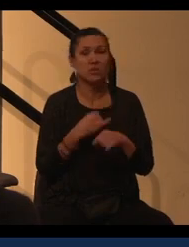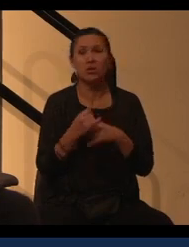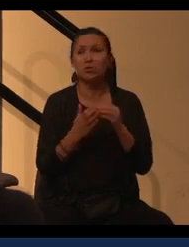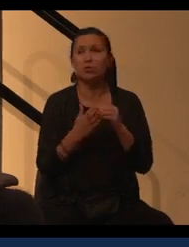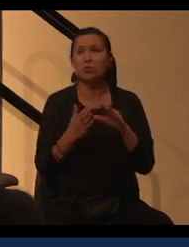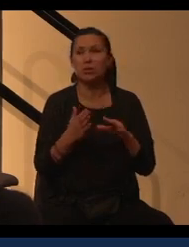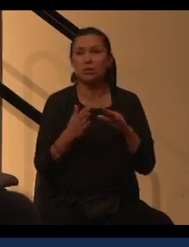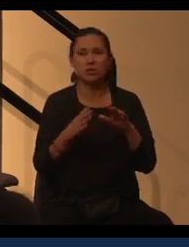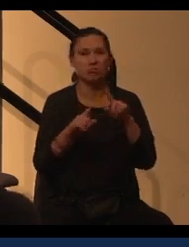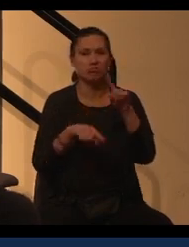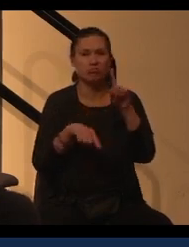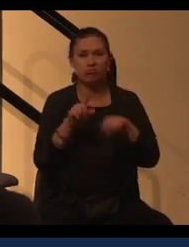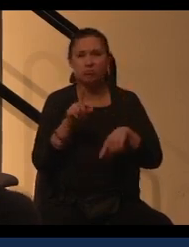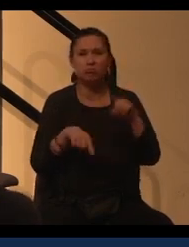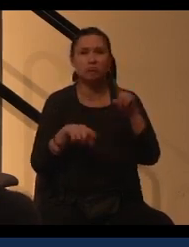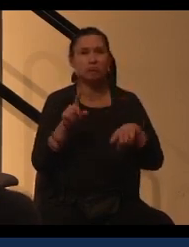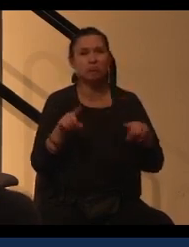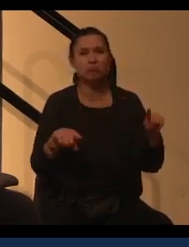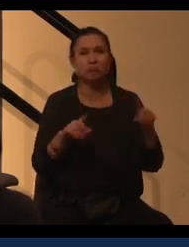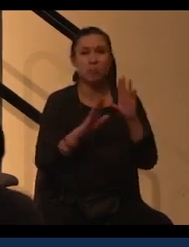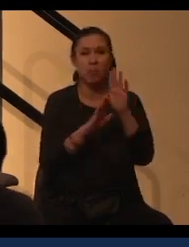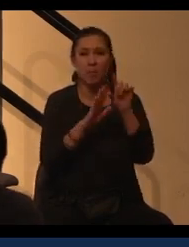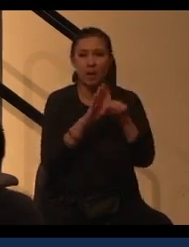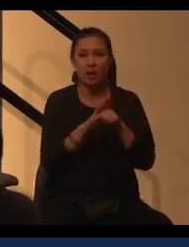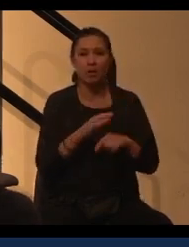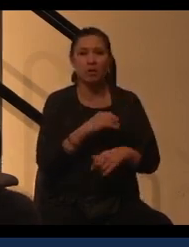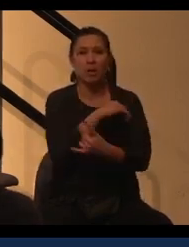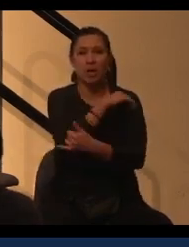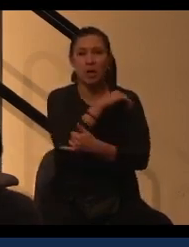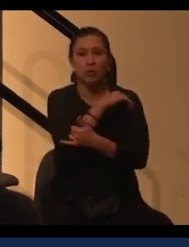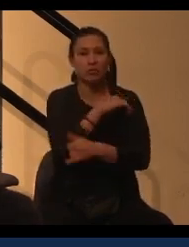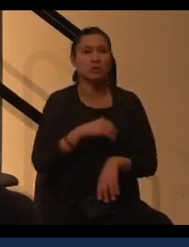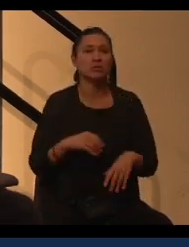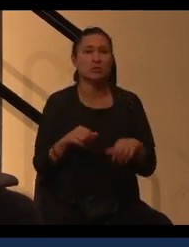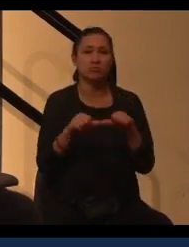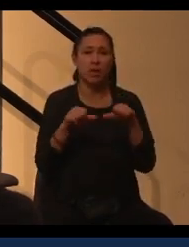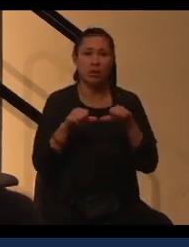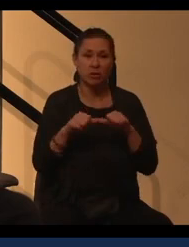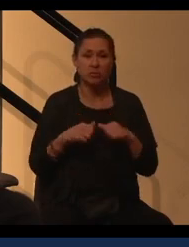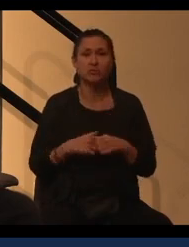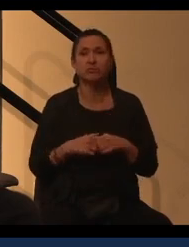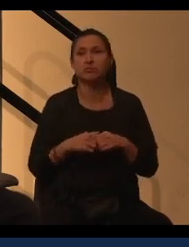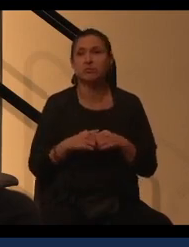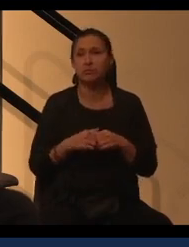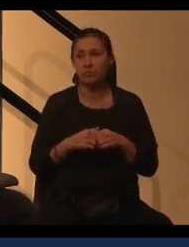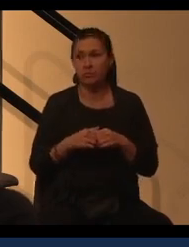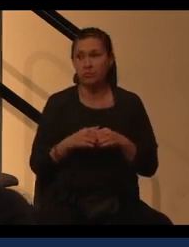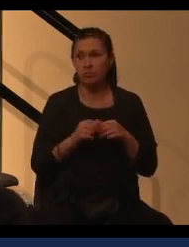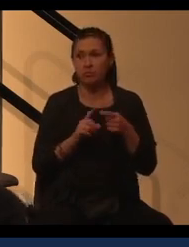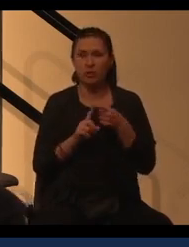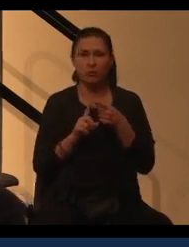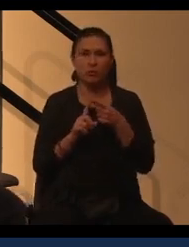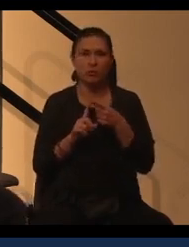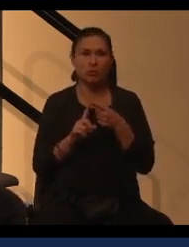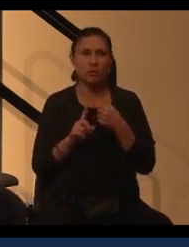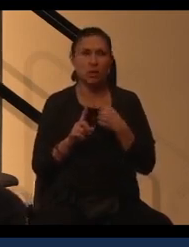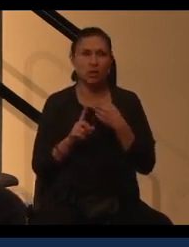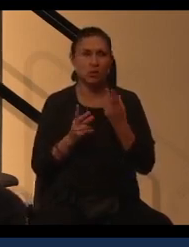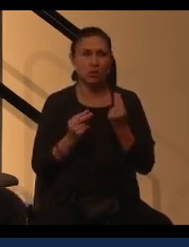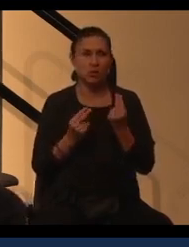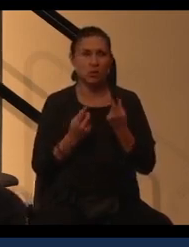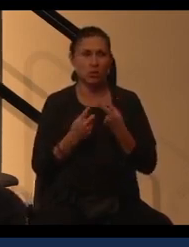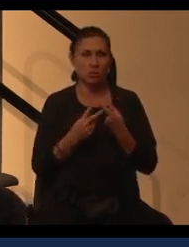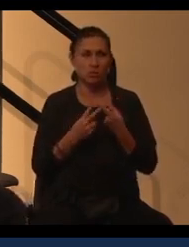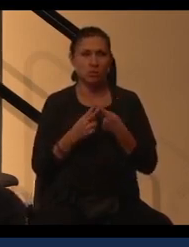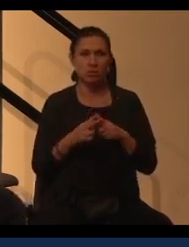very diverse backgrounds and countries and locations, but I wanted to start off first with just how